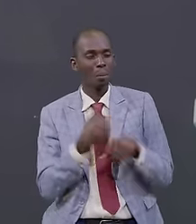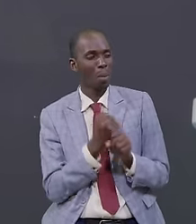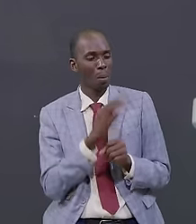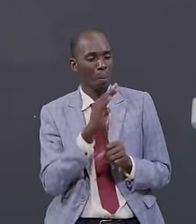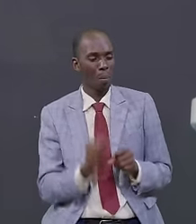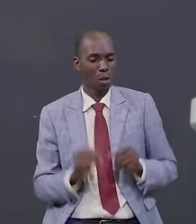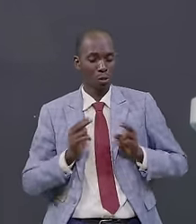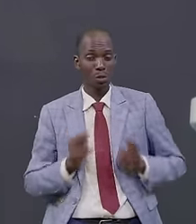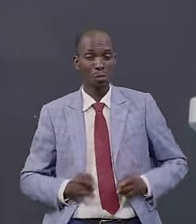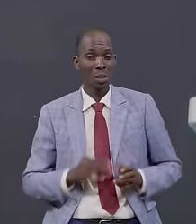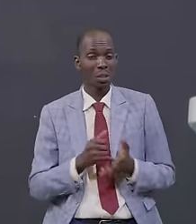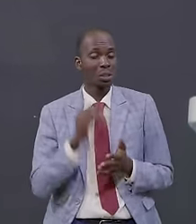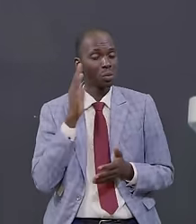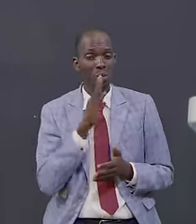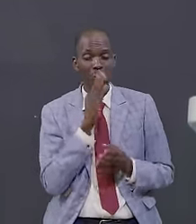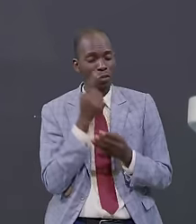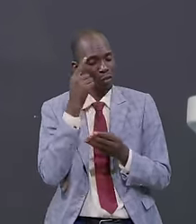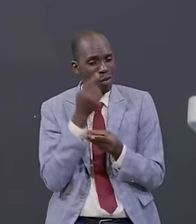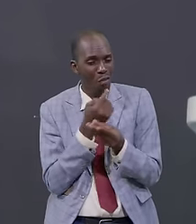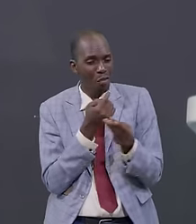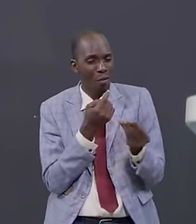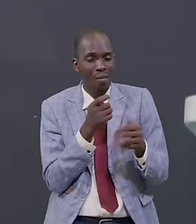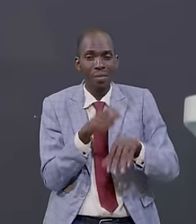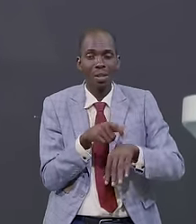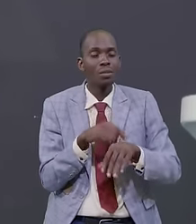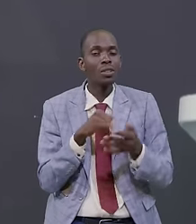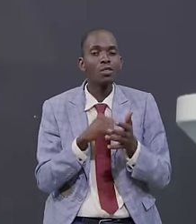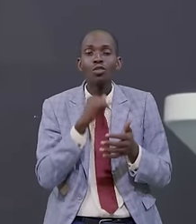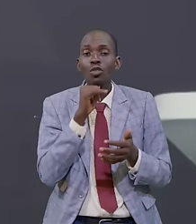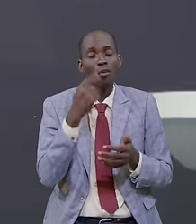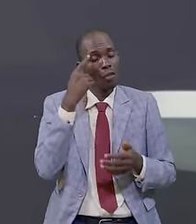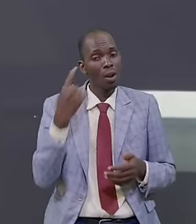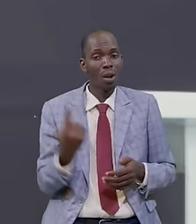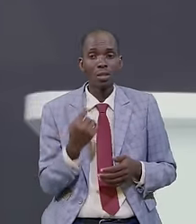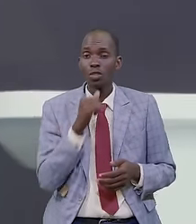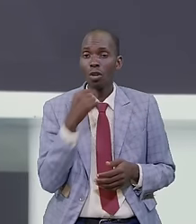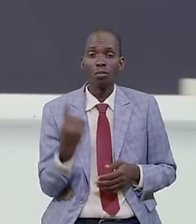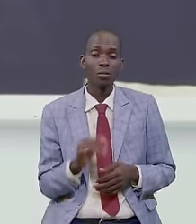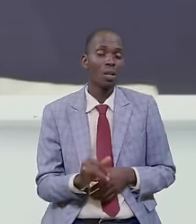pit. That pit is a milestone on your way to the